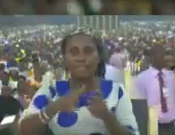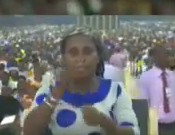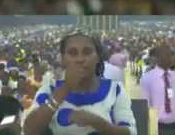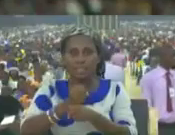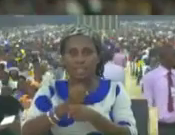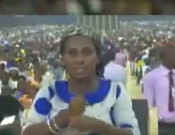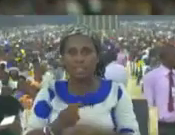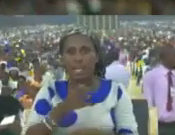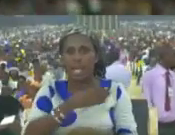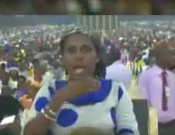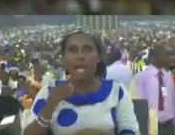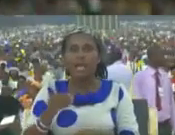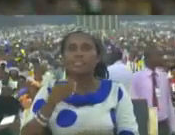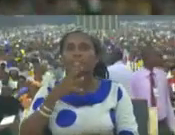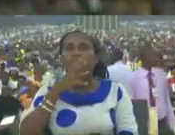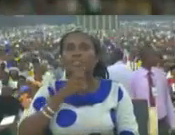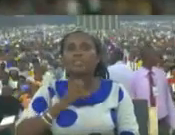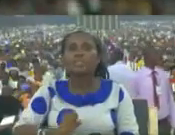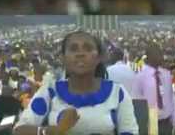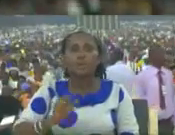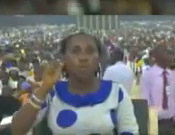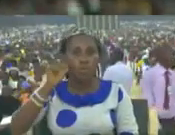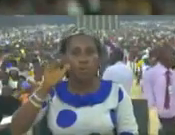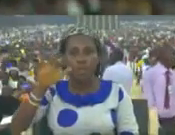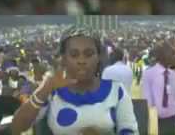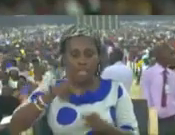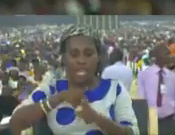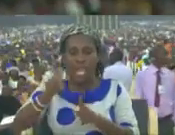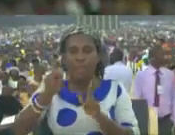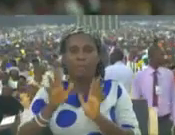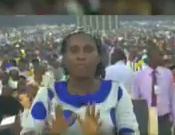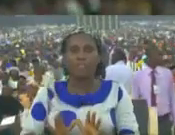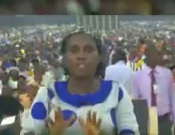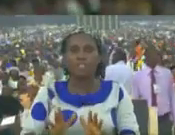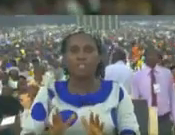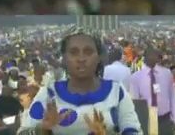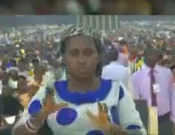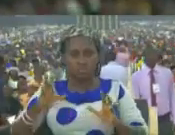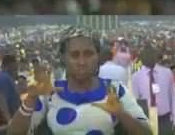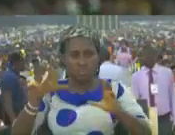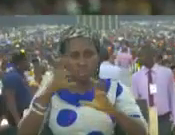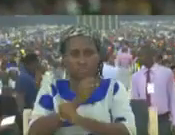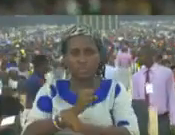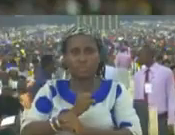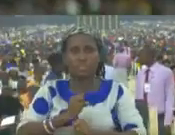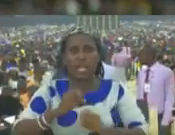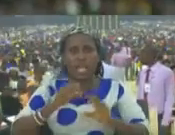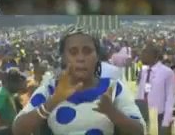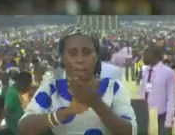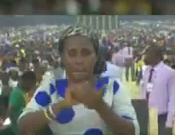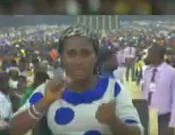And an elderly woman, a professor, caught it and said, amen.